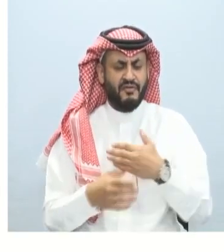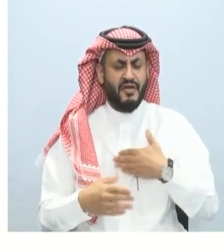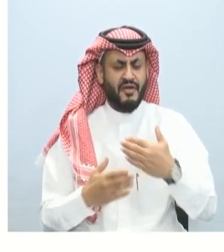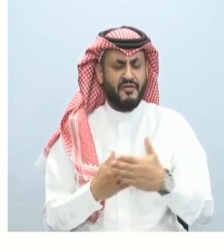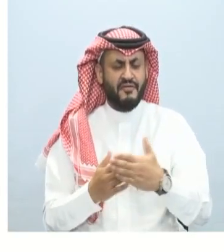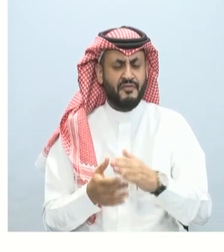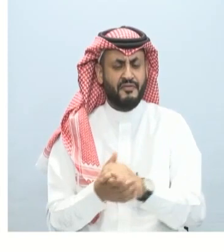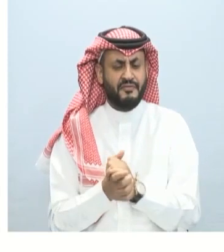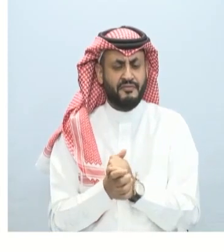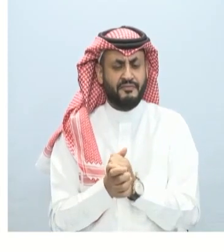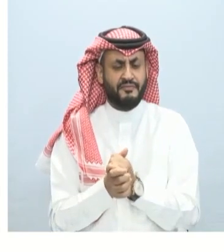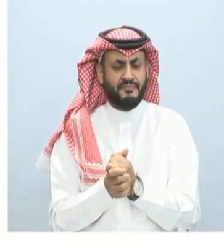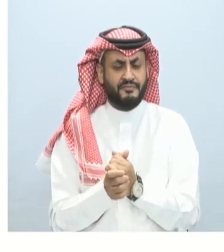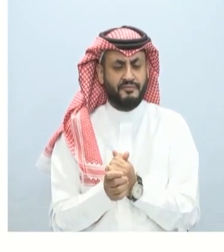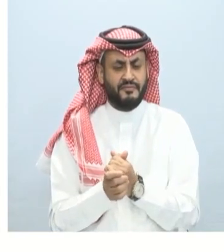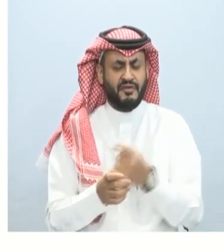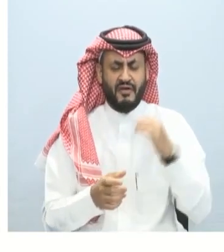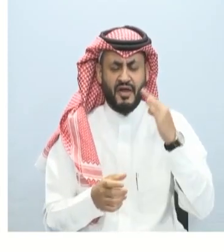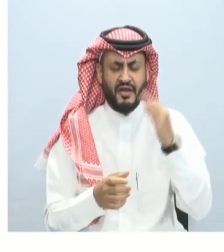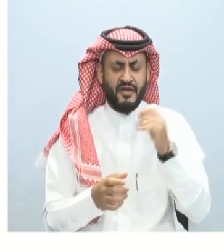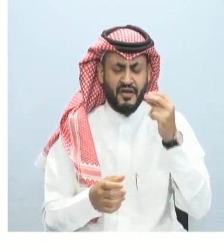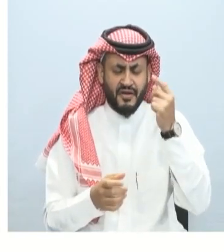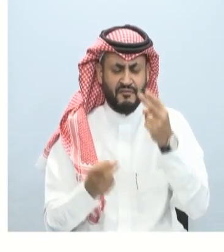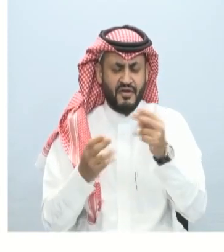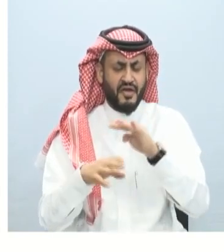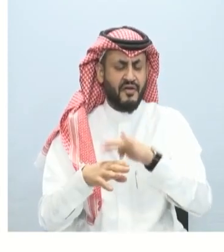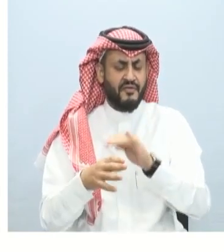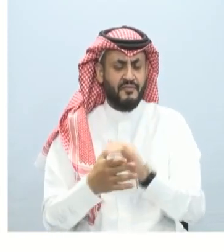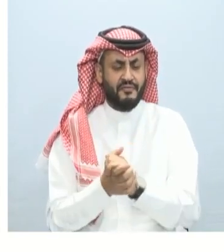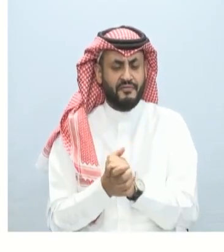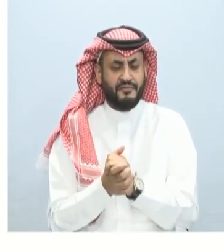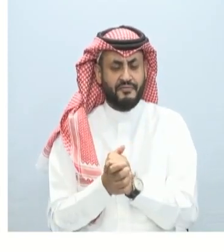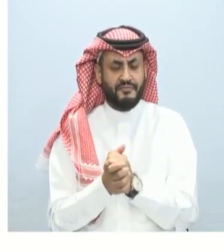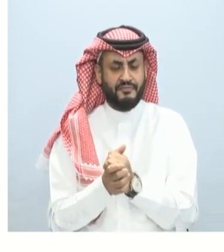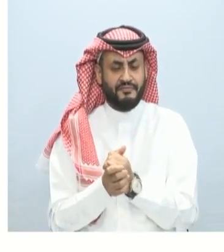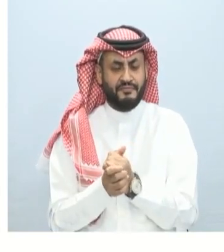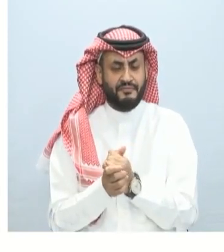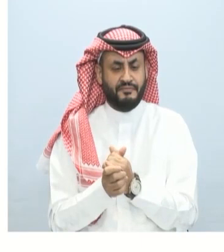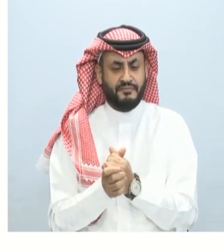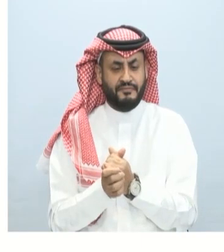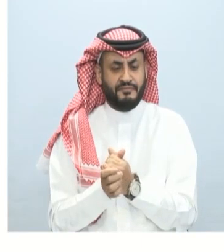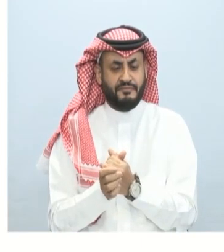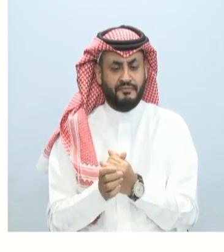didn't even notice it. Now we can say that the cough was so persistent,